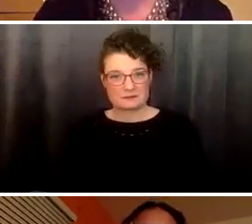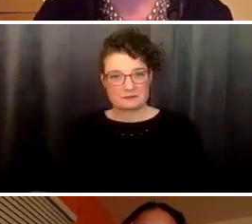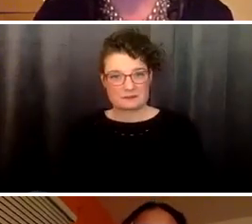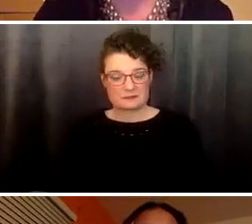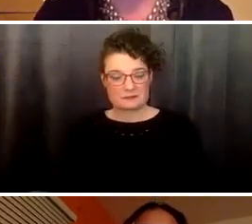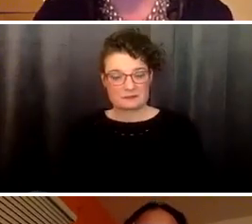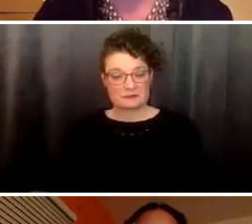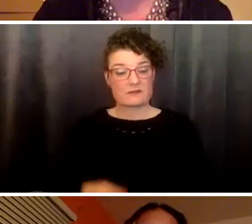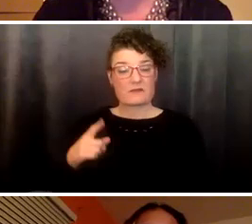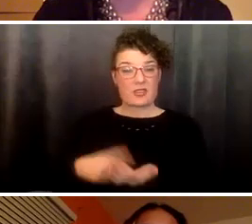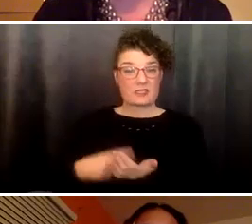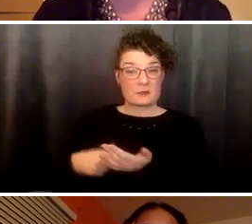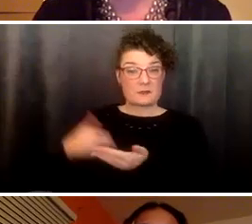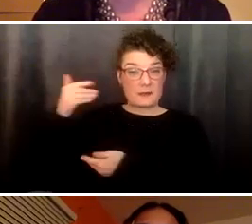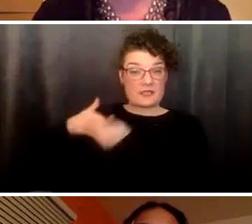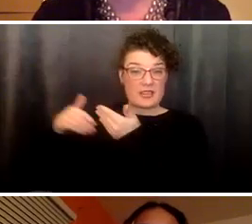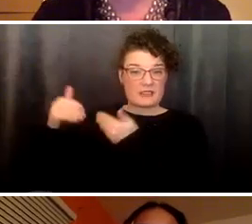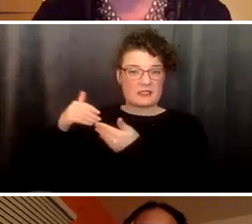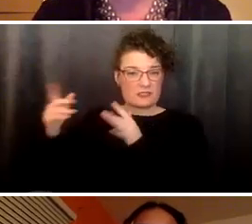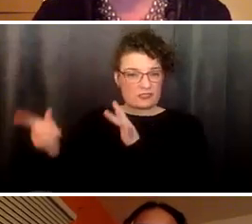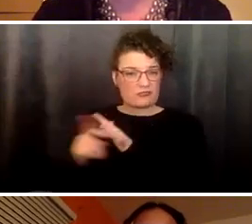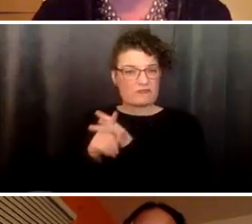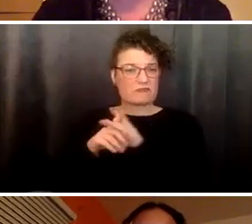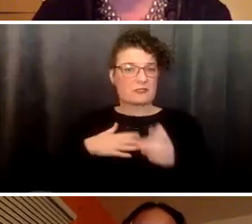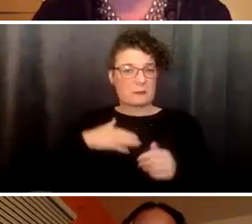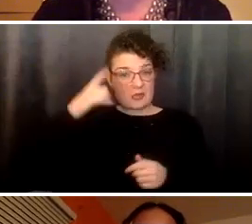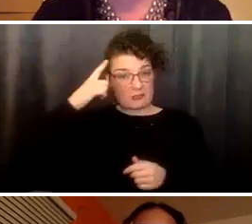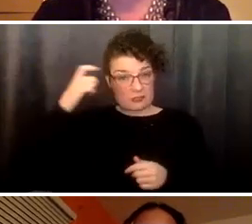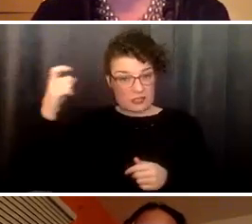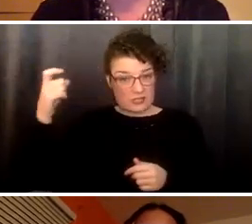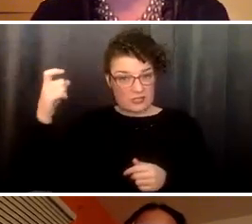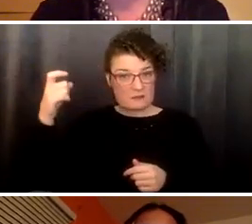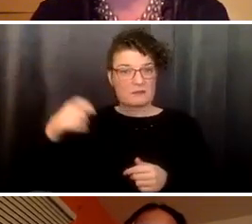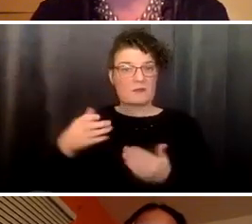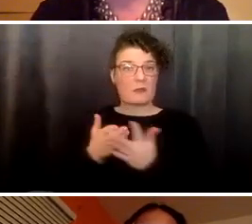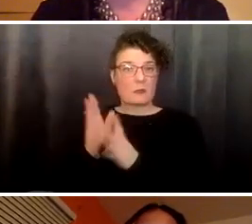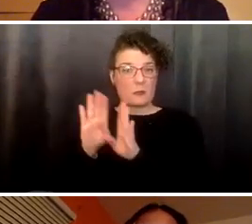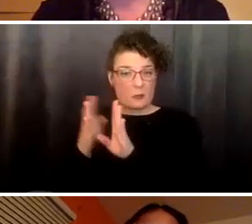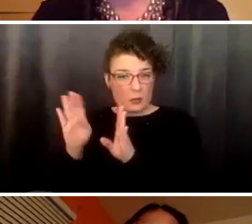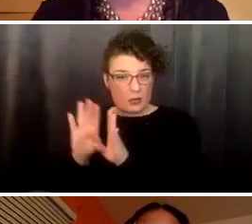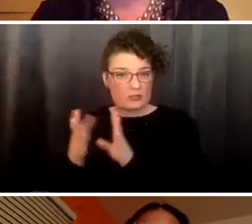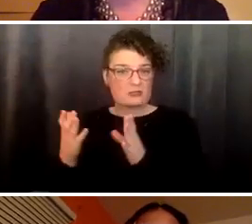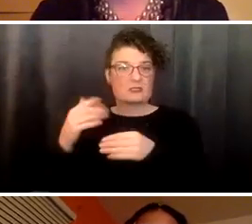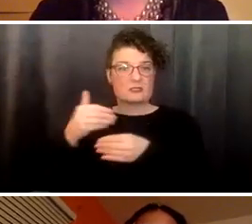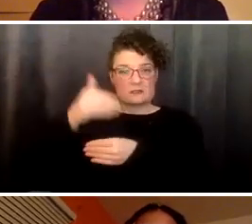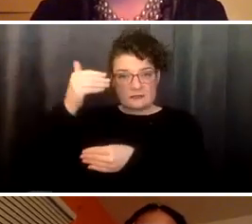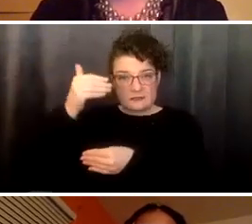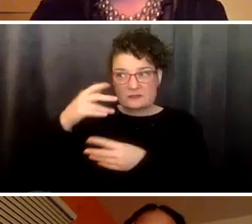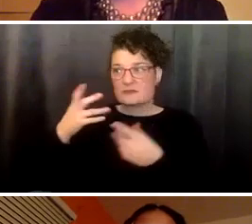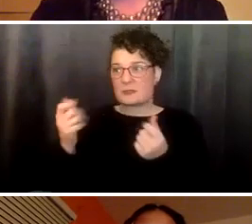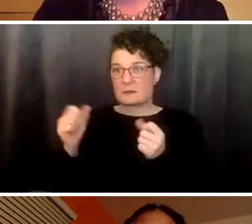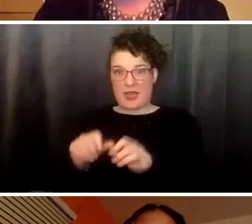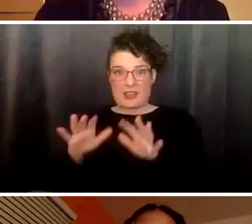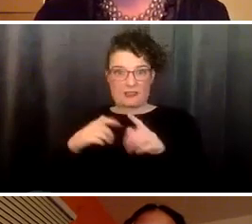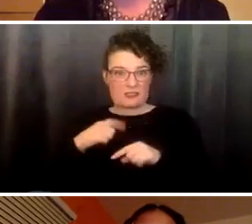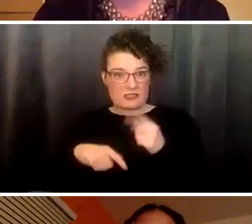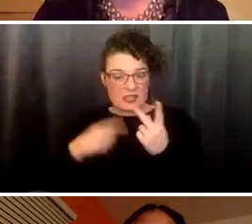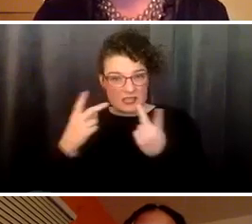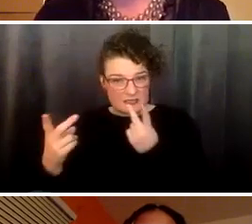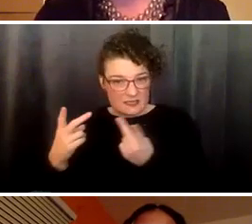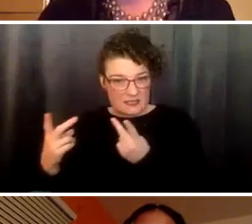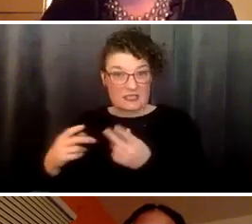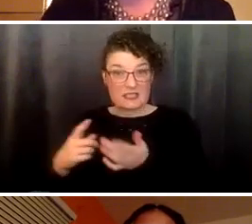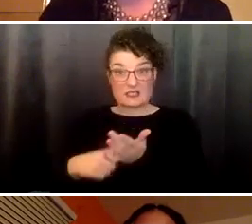Sometimes my ancestors come to me in dreams. They come to me in portals through unseen magic. Sometimes I see them in the